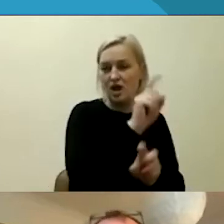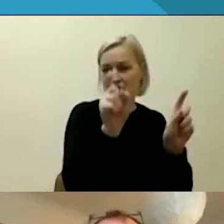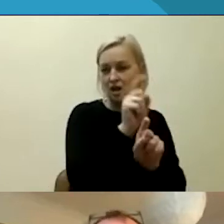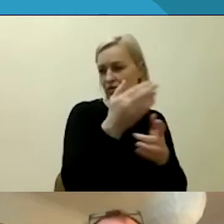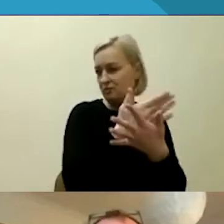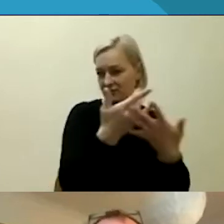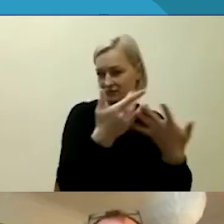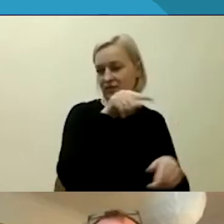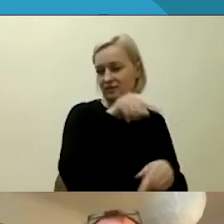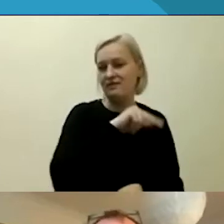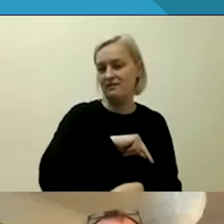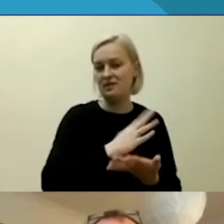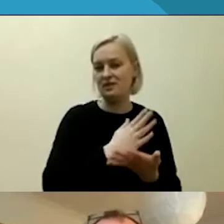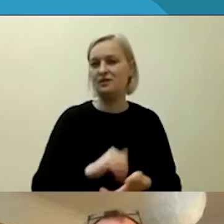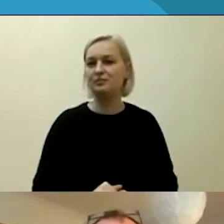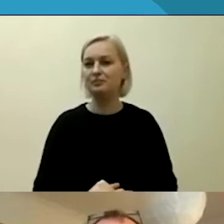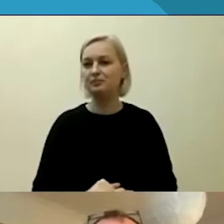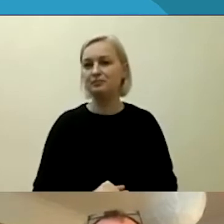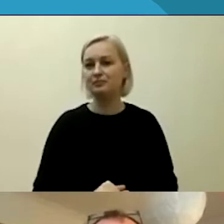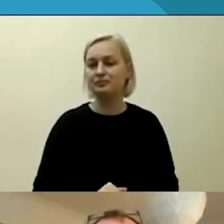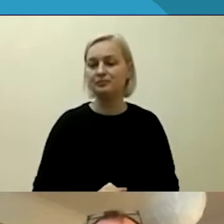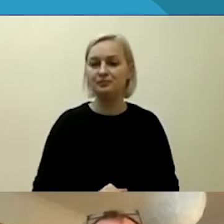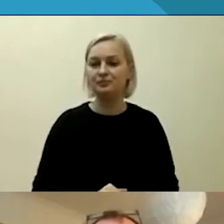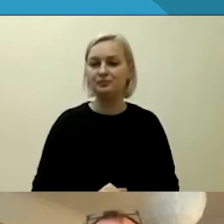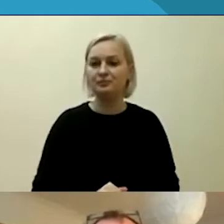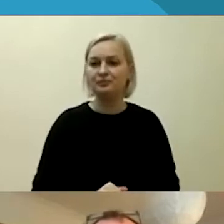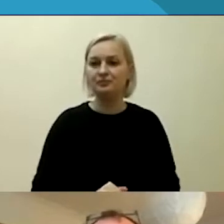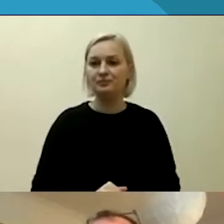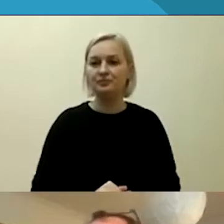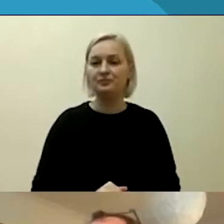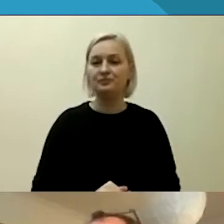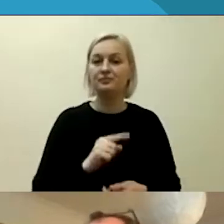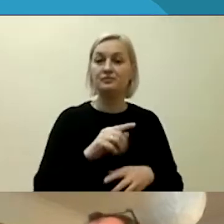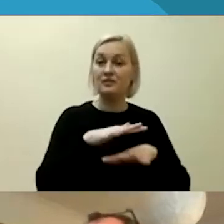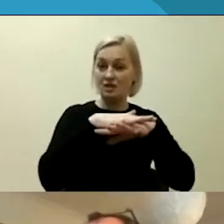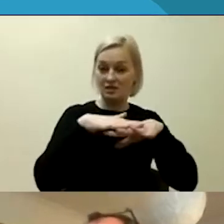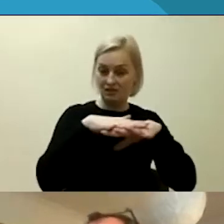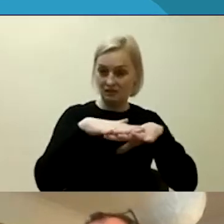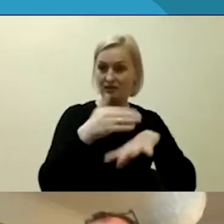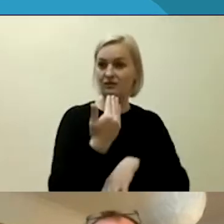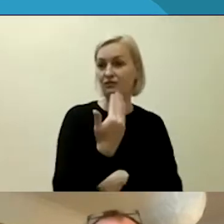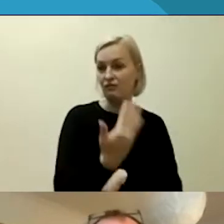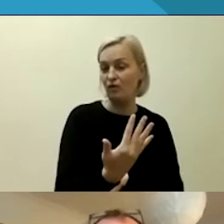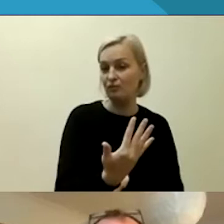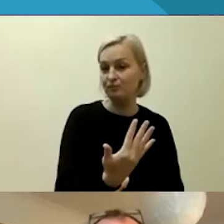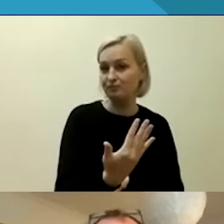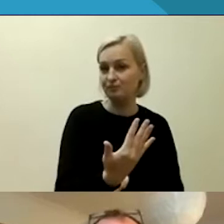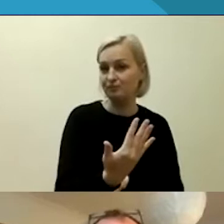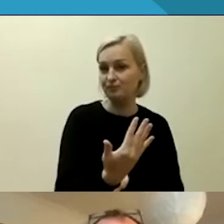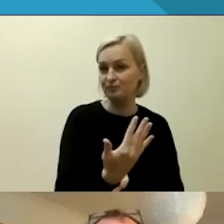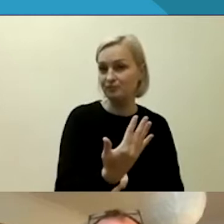who helps us with our analysis, and we use the iReport system, and we